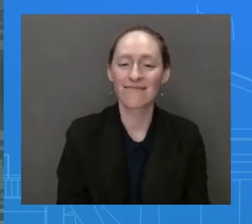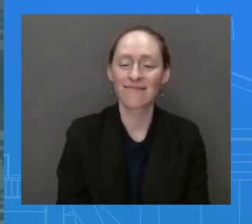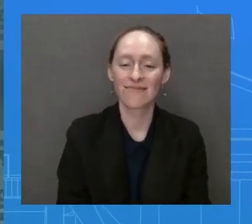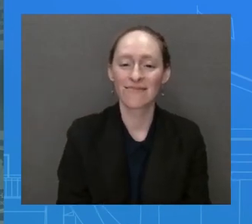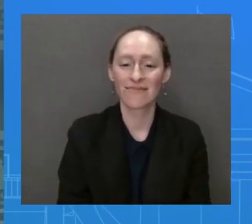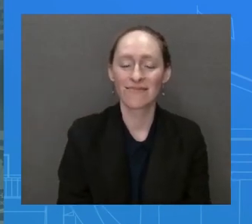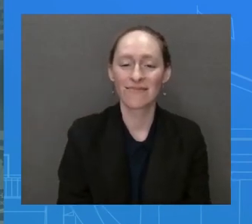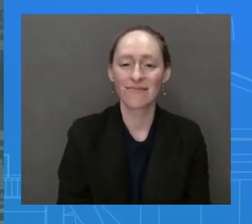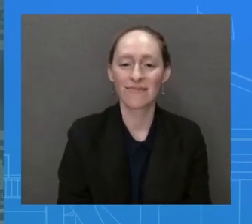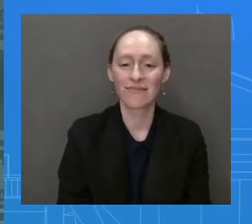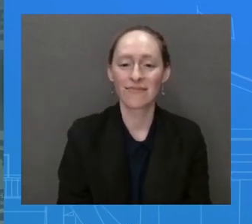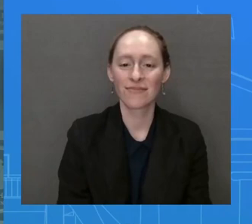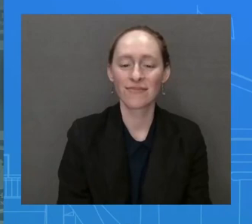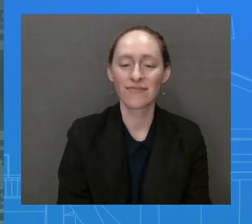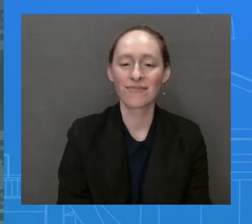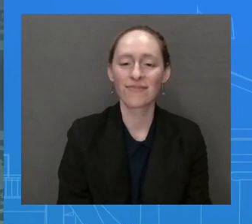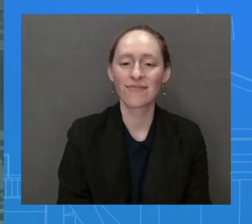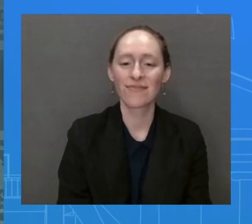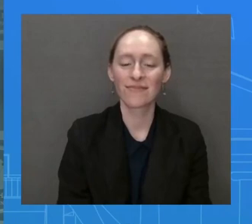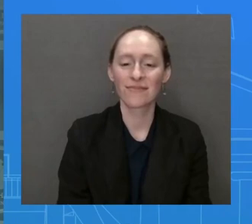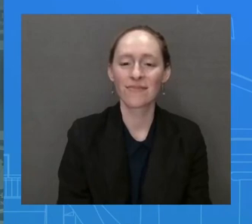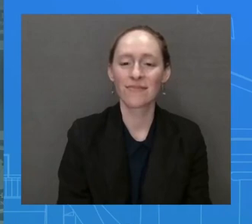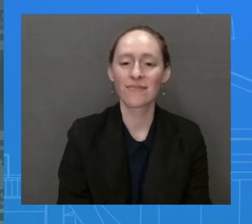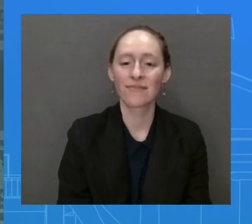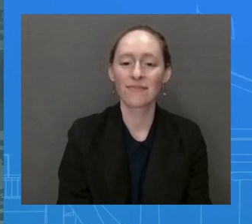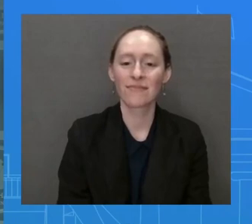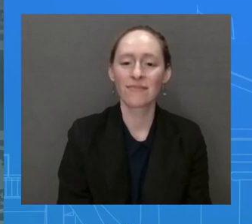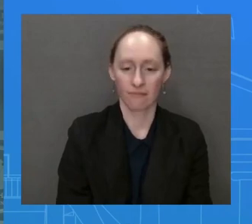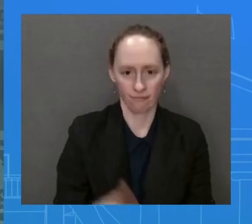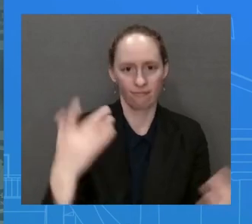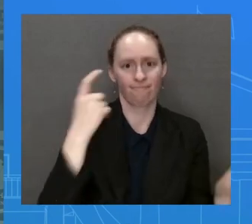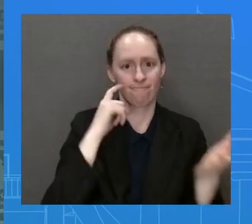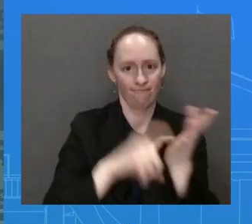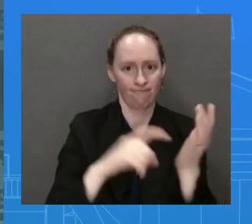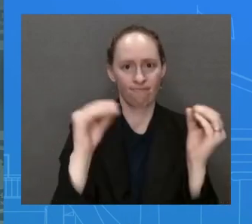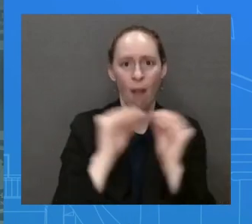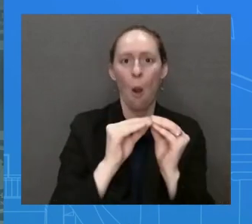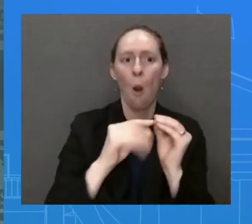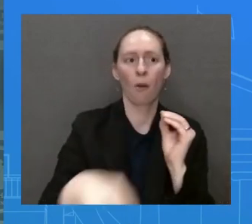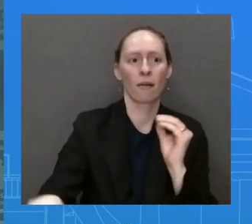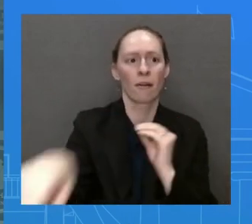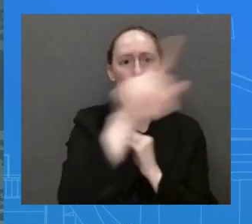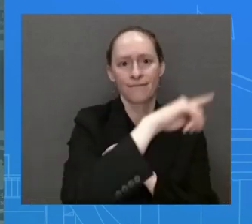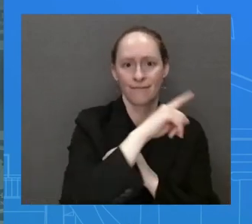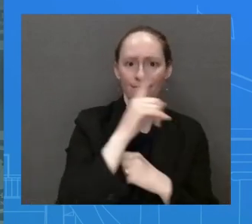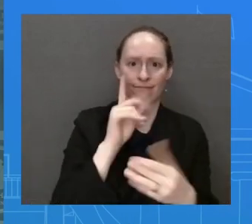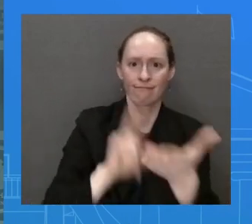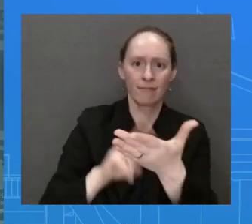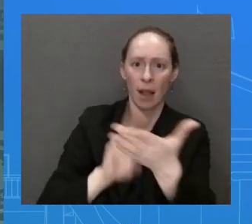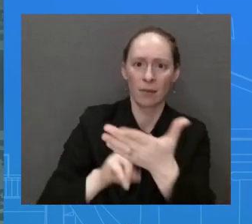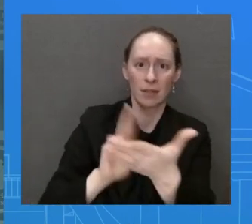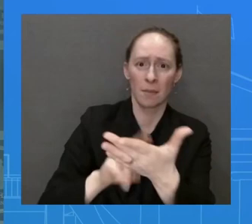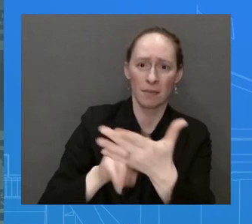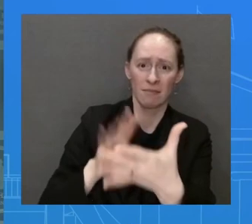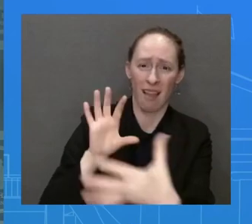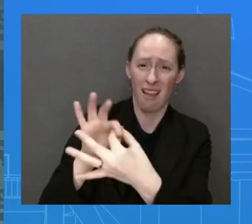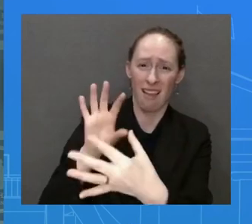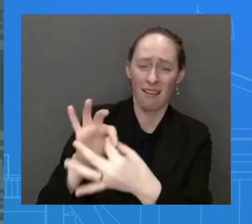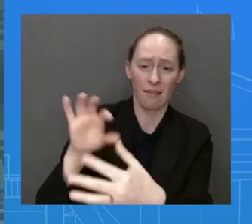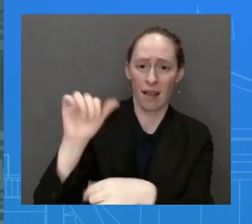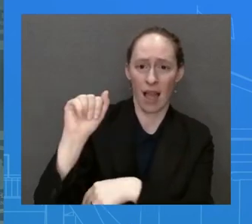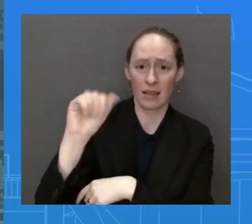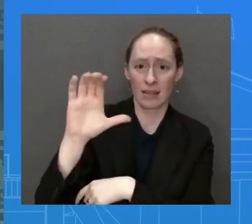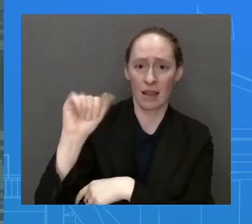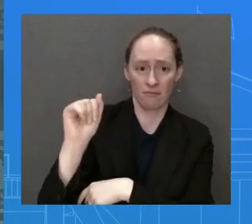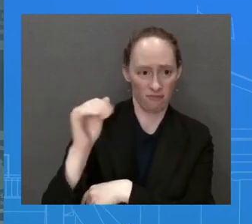Act marketplace. Nearly 16 million people have signed up for this open enrollment period for health care coverage,